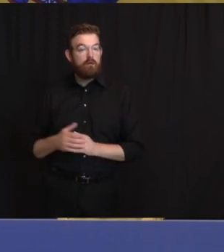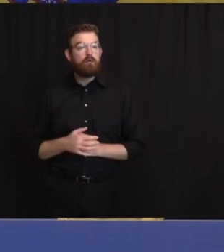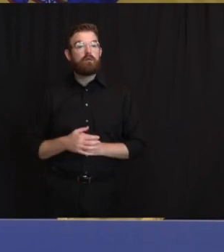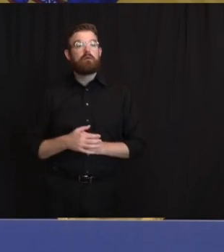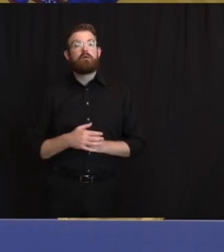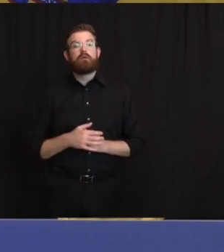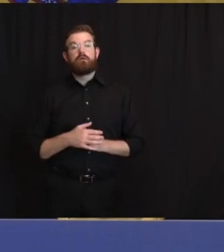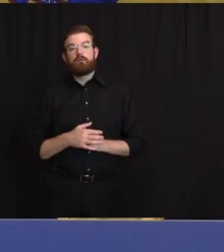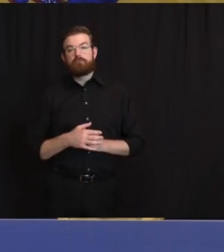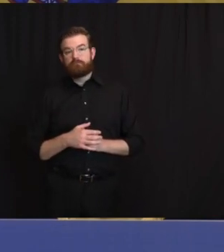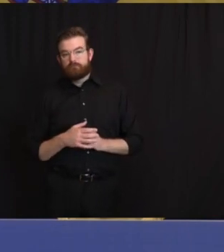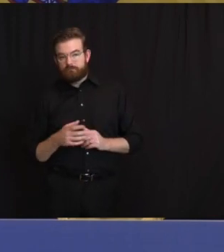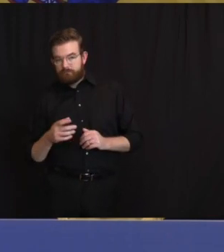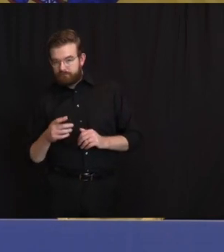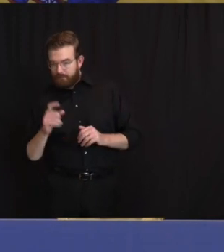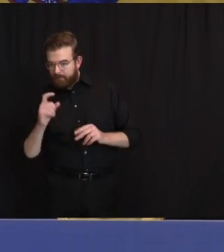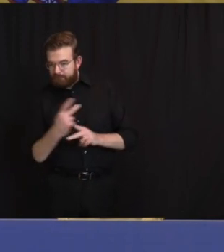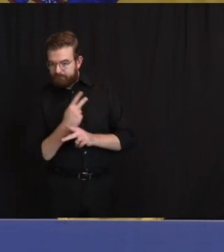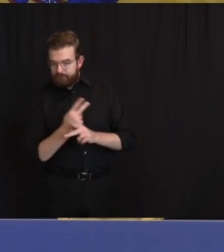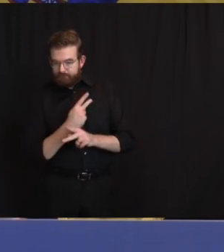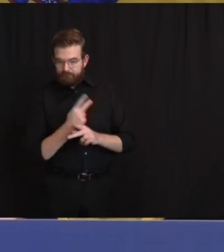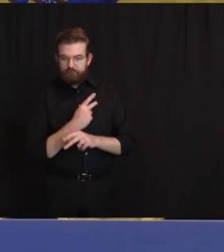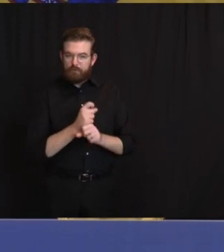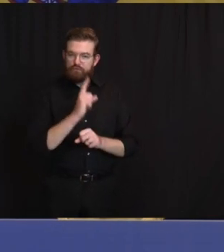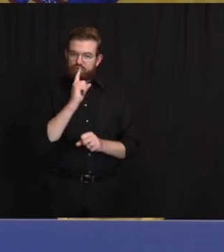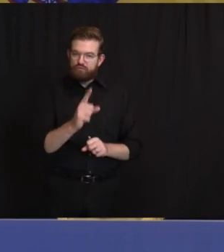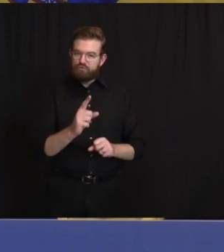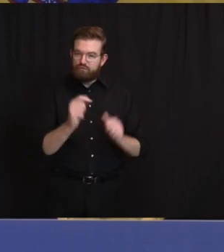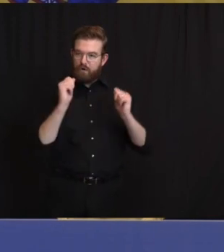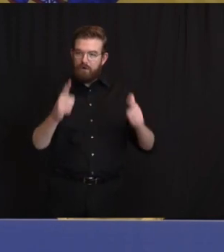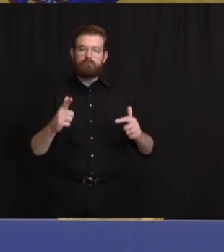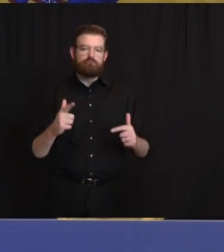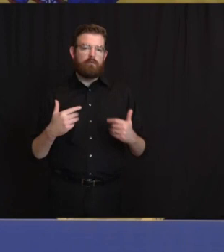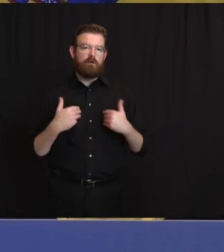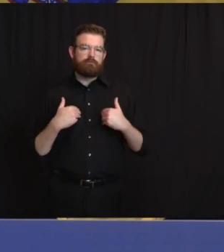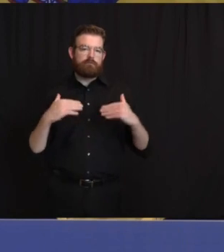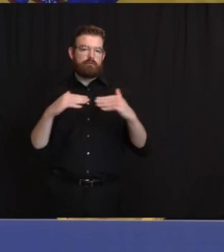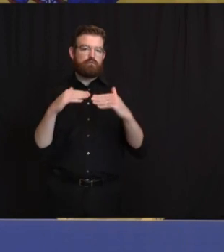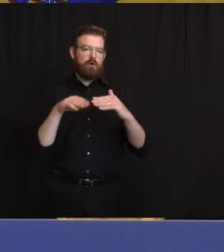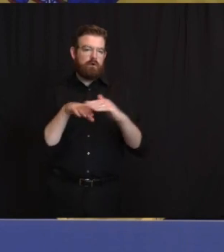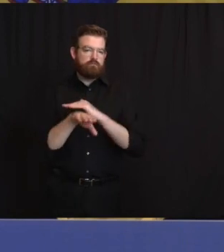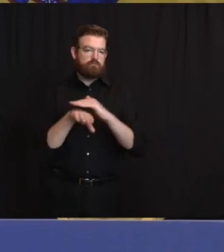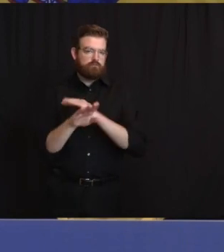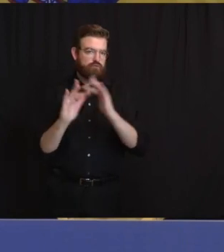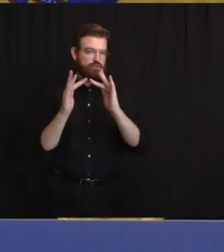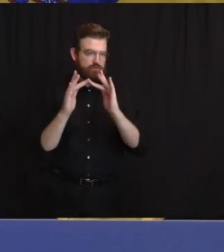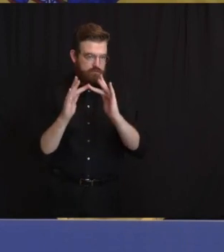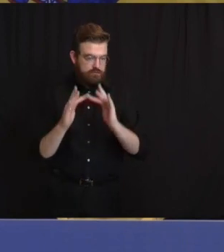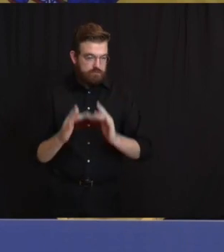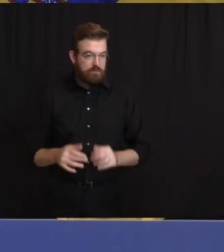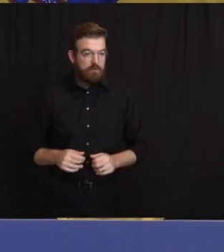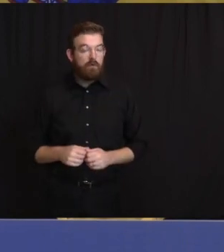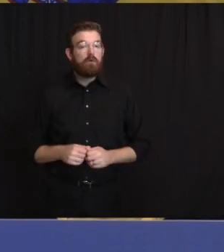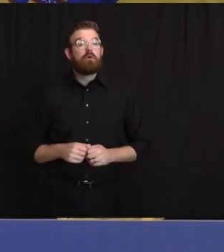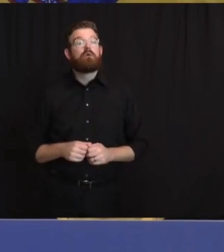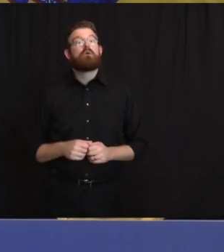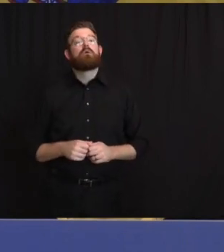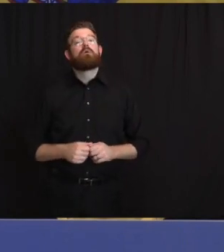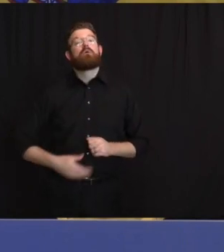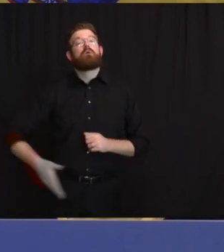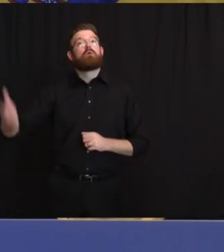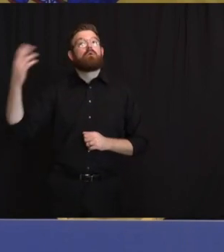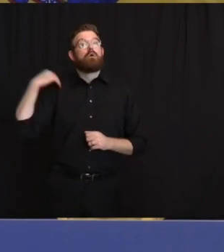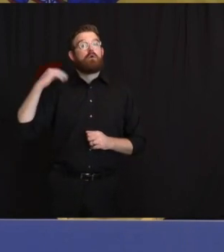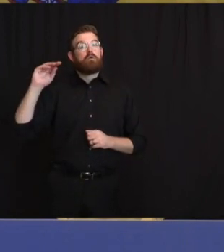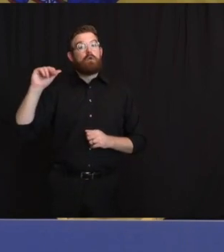in the 1950s, but it was in mid-March. The three of us were up here every day talking about why did we wait another couple of days? It was